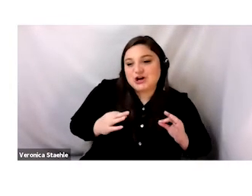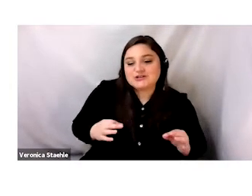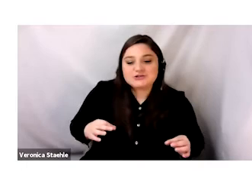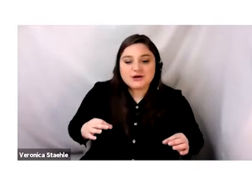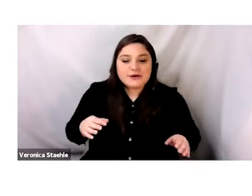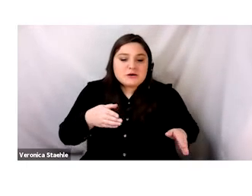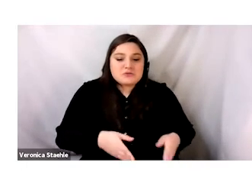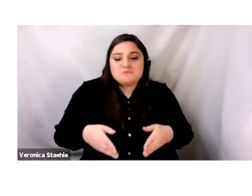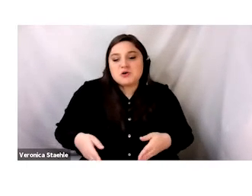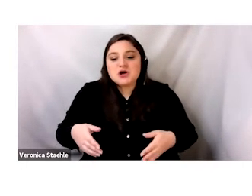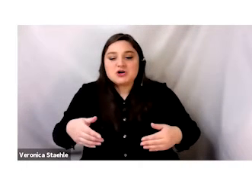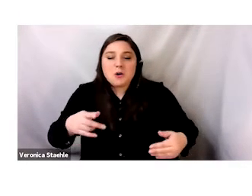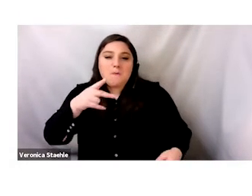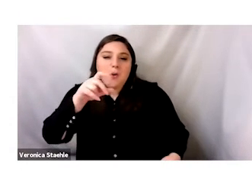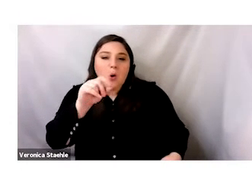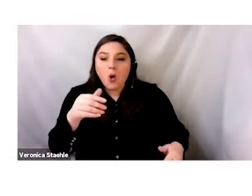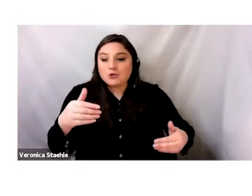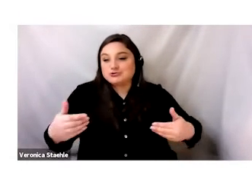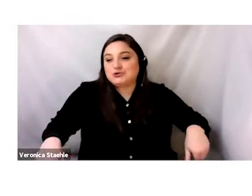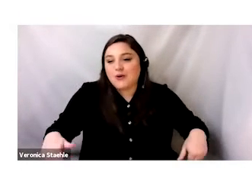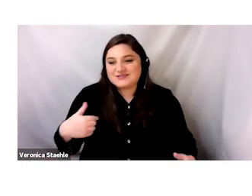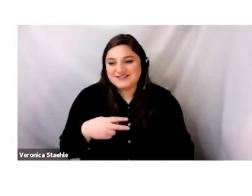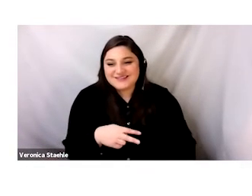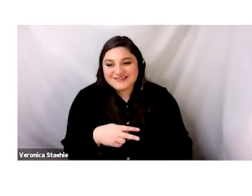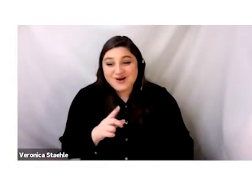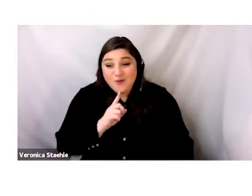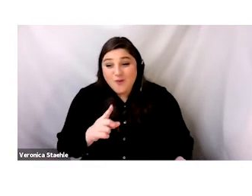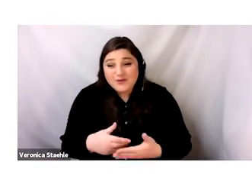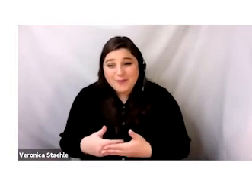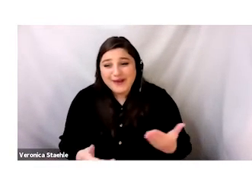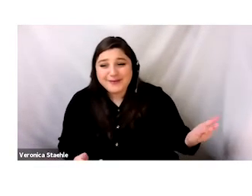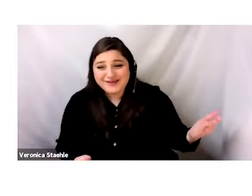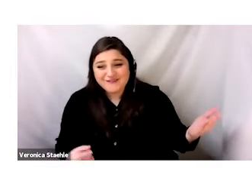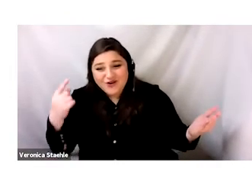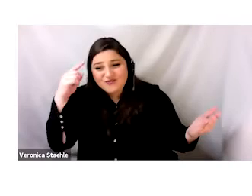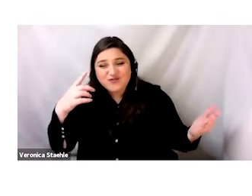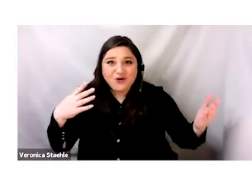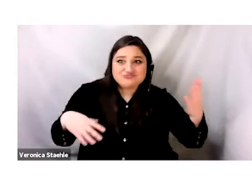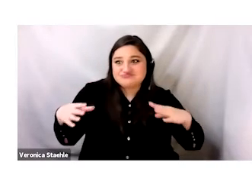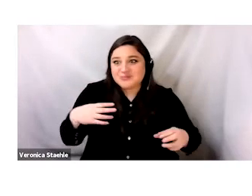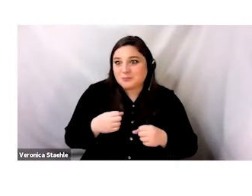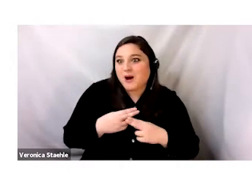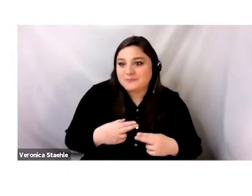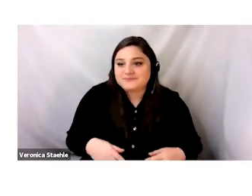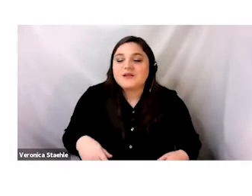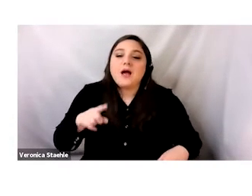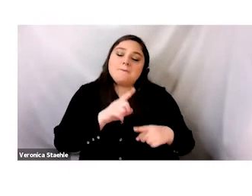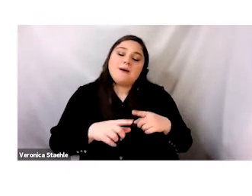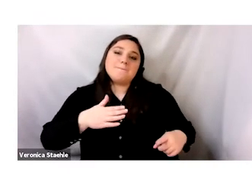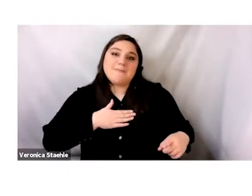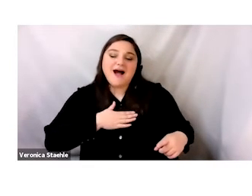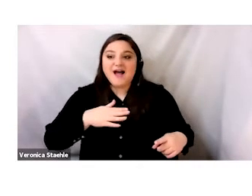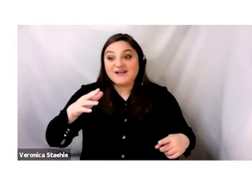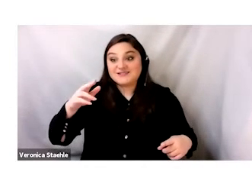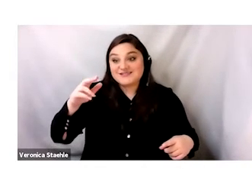does he look like he's about to go to a country club? I'm confused. And she said to me, well, I'm dressing him for his future position.